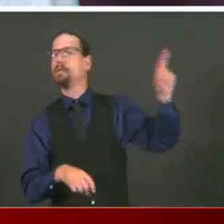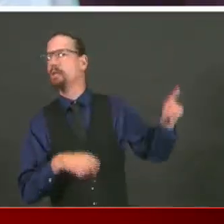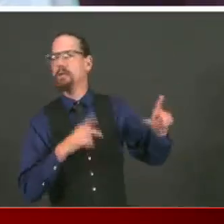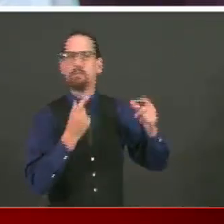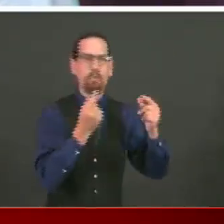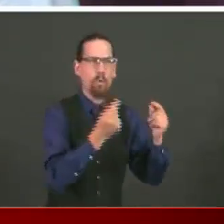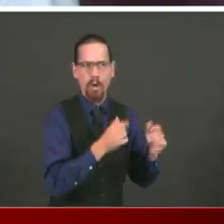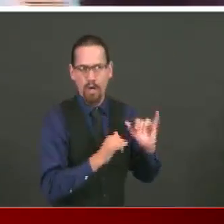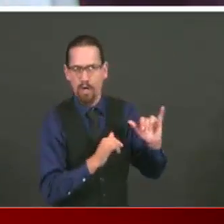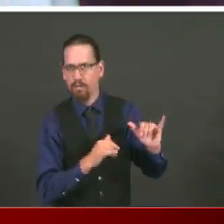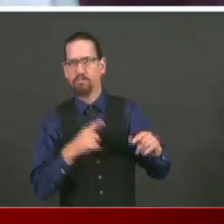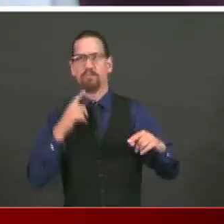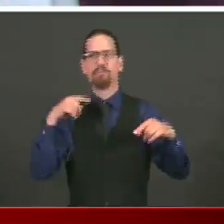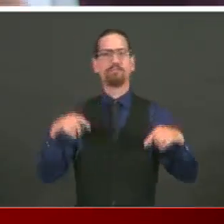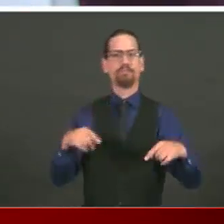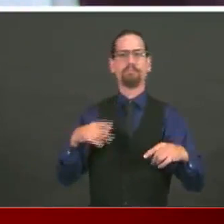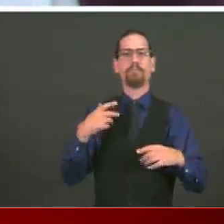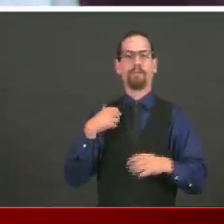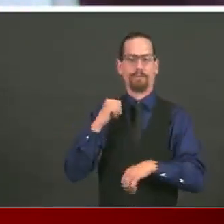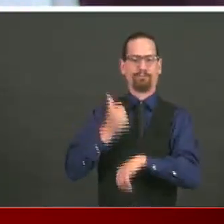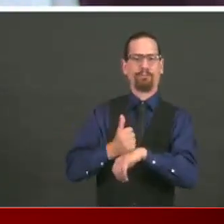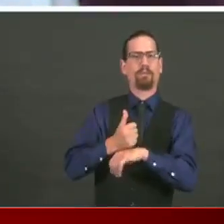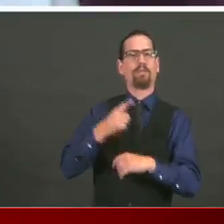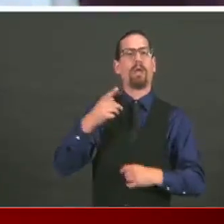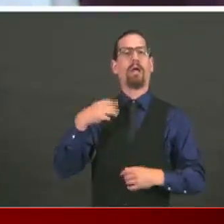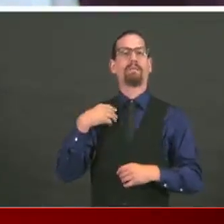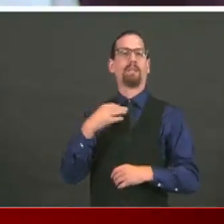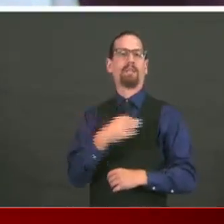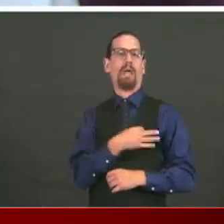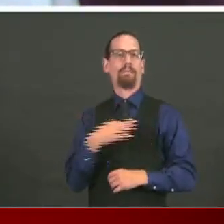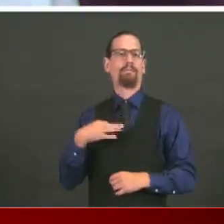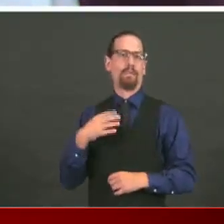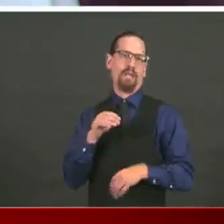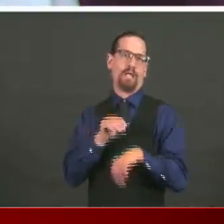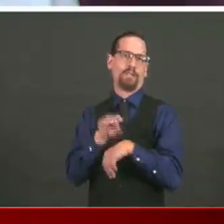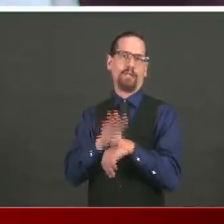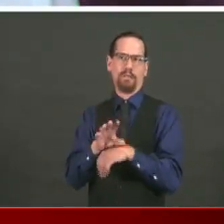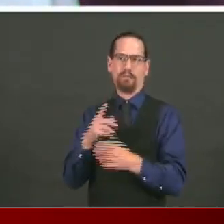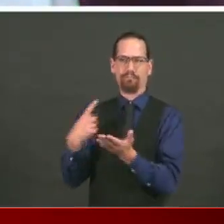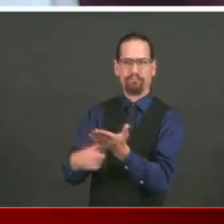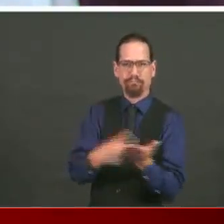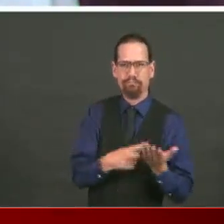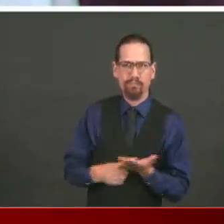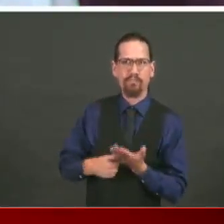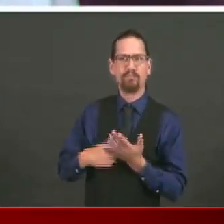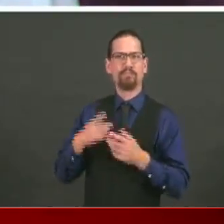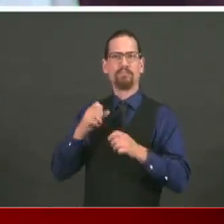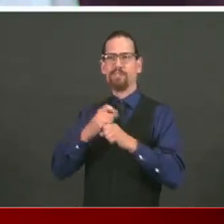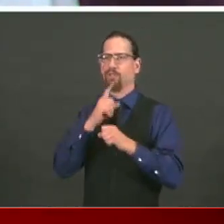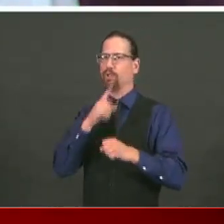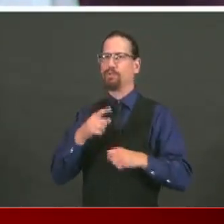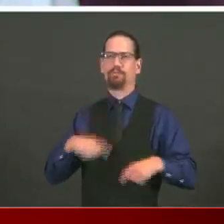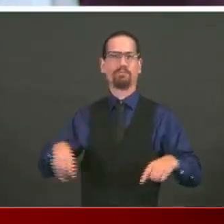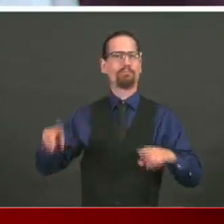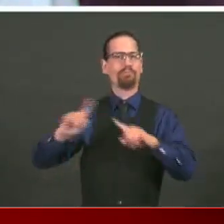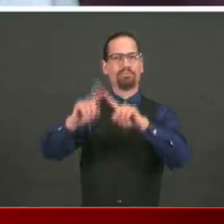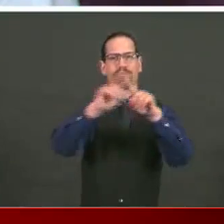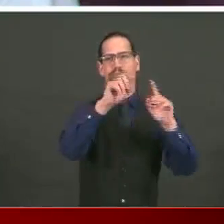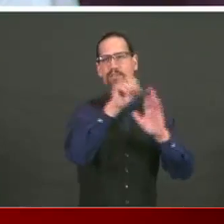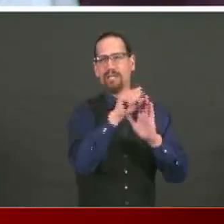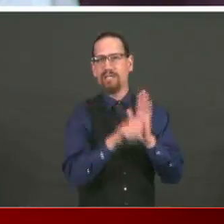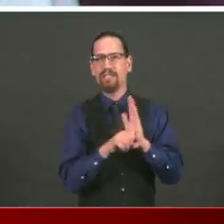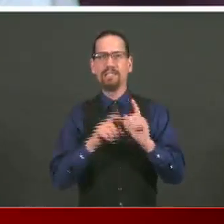restoration. We've consulted chambers of commerce in Rhode Island, the industry associations of Rhode Island. Big thank you to them. And again, to the lieutenant governor and his